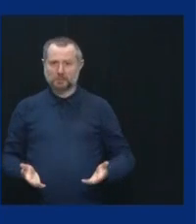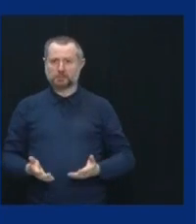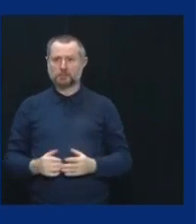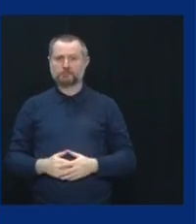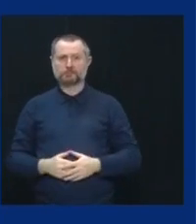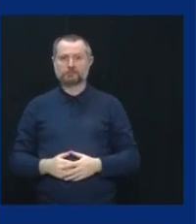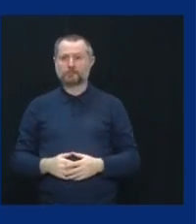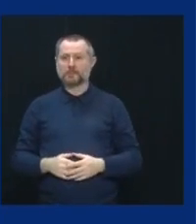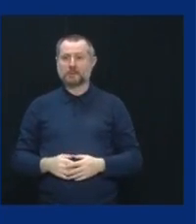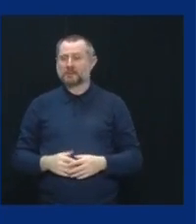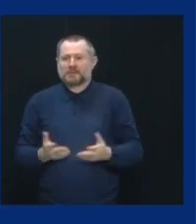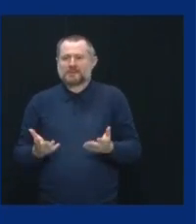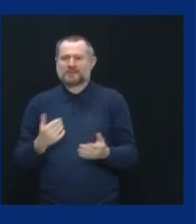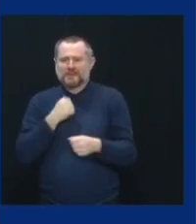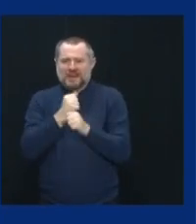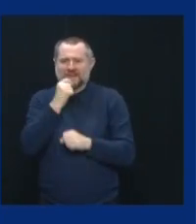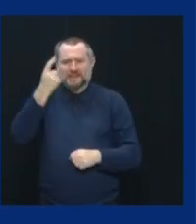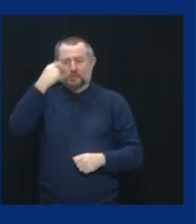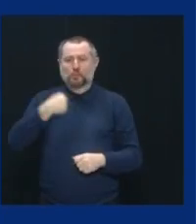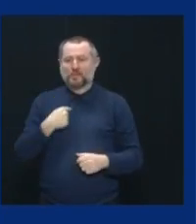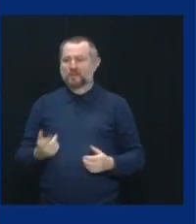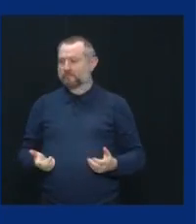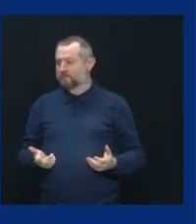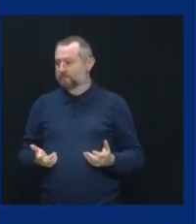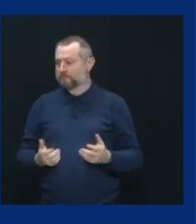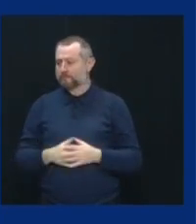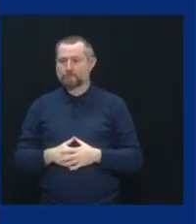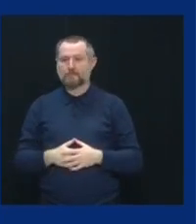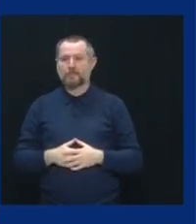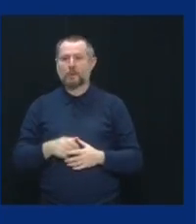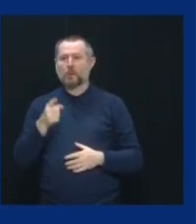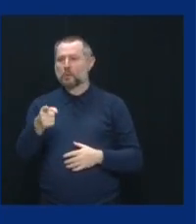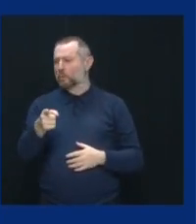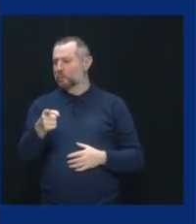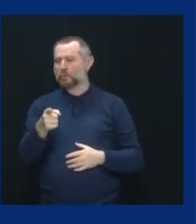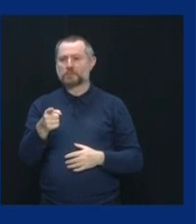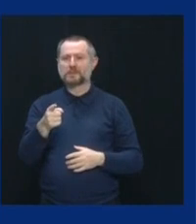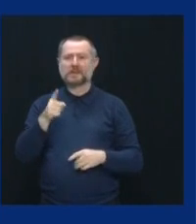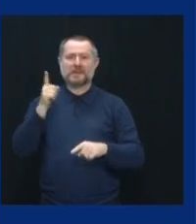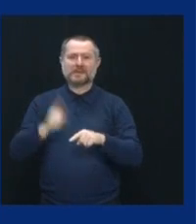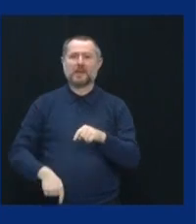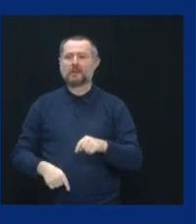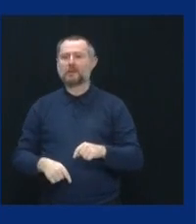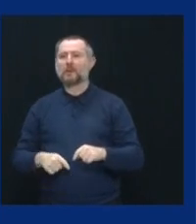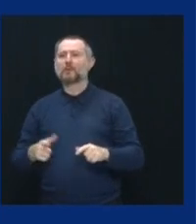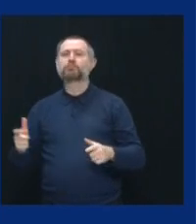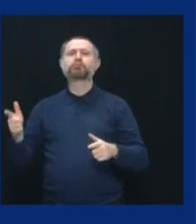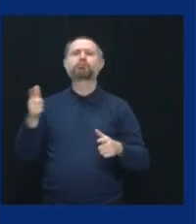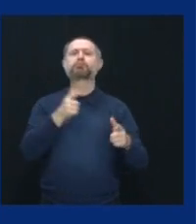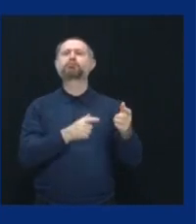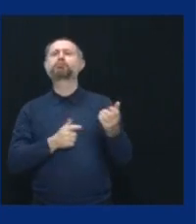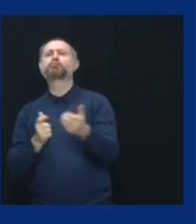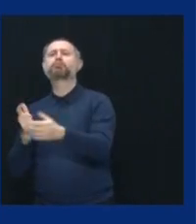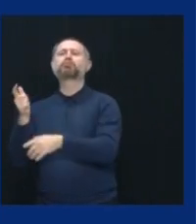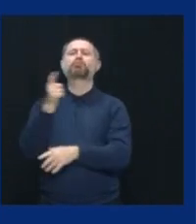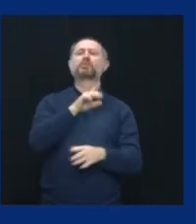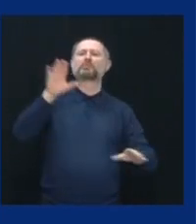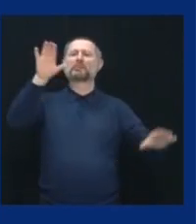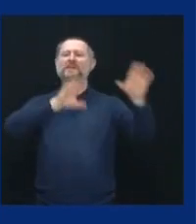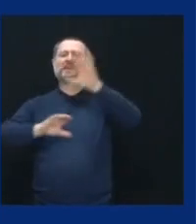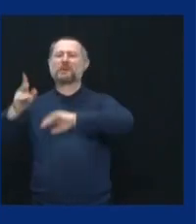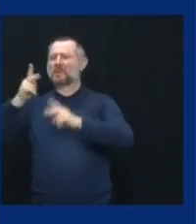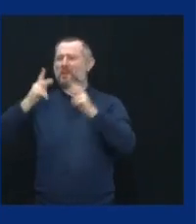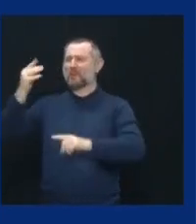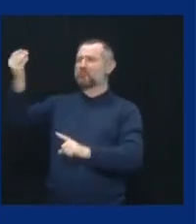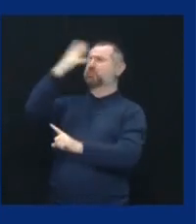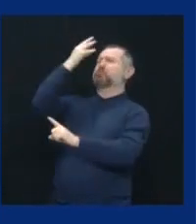make common sense to me. I don't think you can't spray this chemical on people. I'm not going to